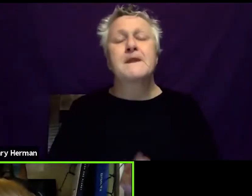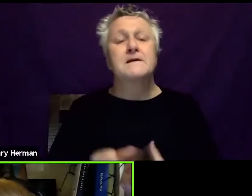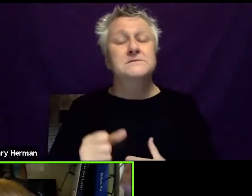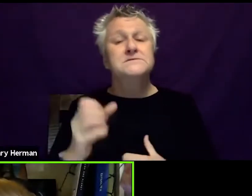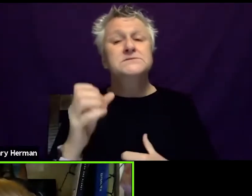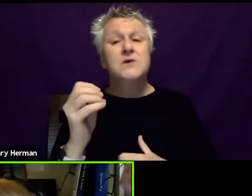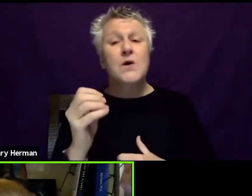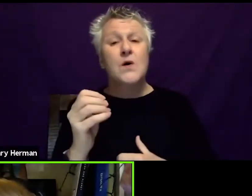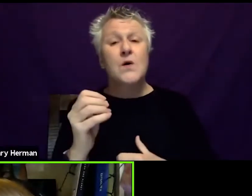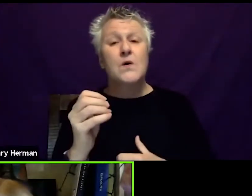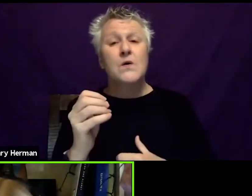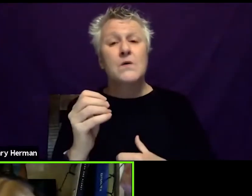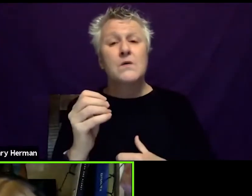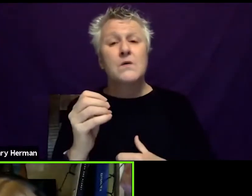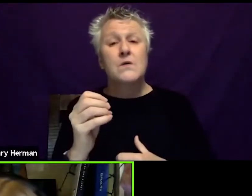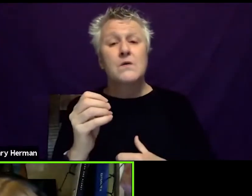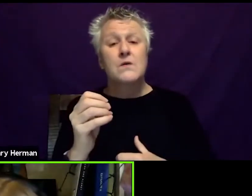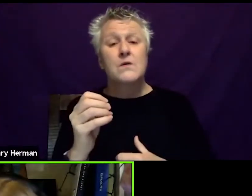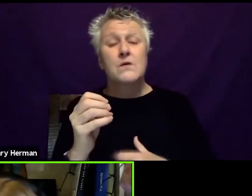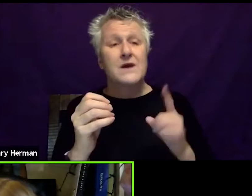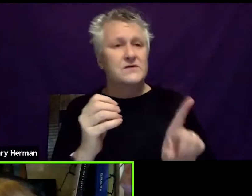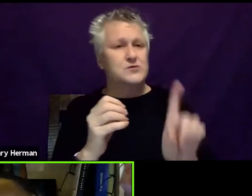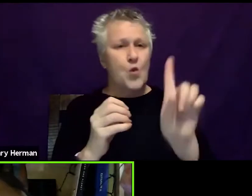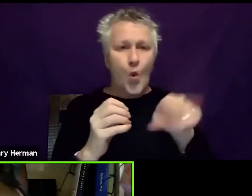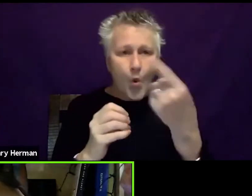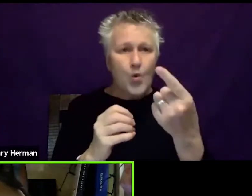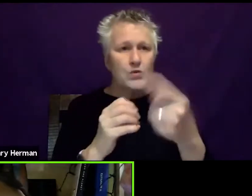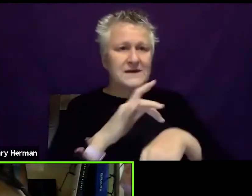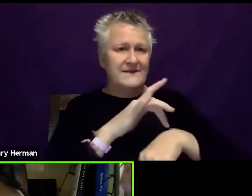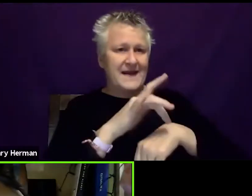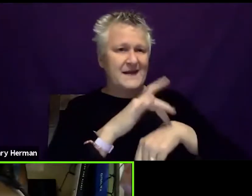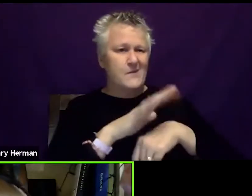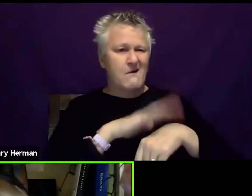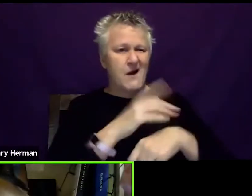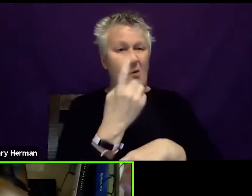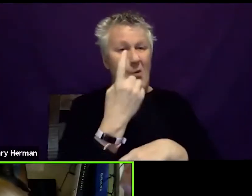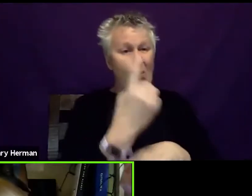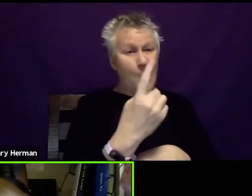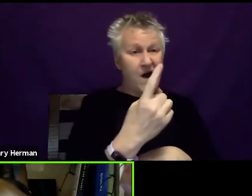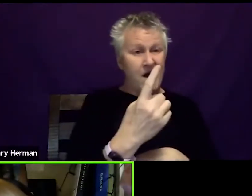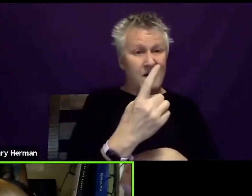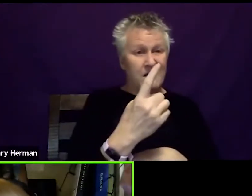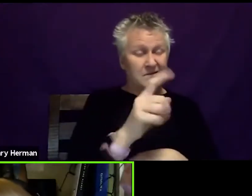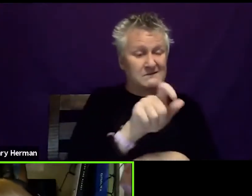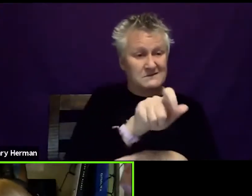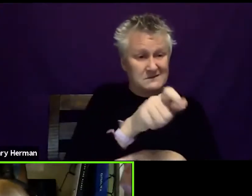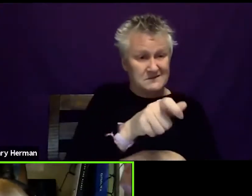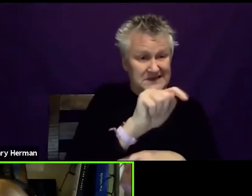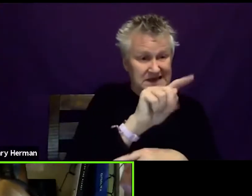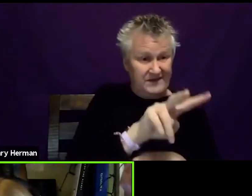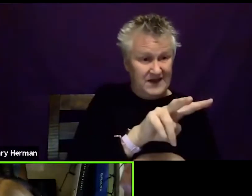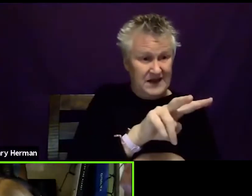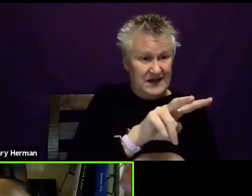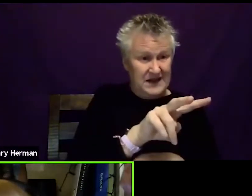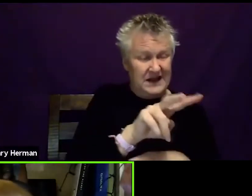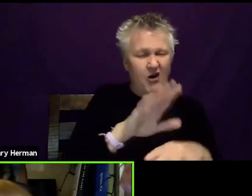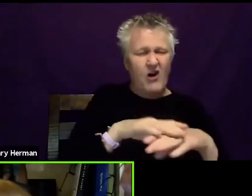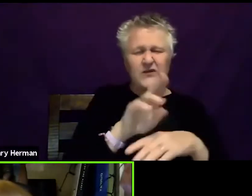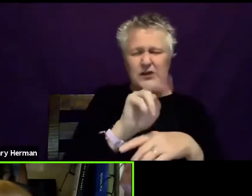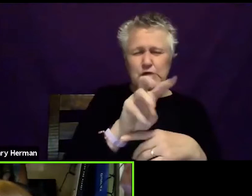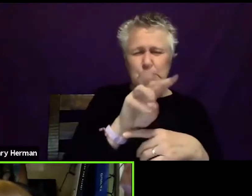on the news channel, but not on the main channel, the main TV channel. It was only on the news